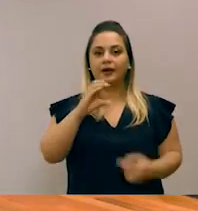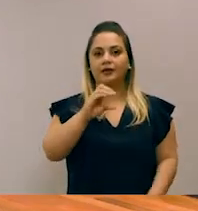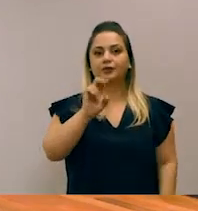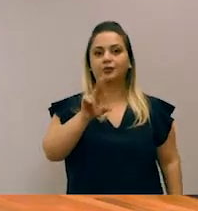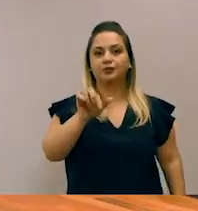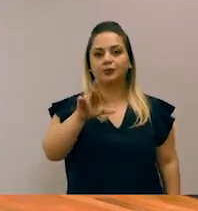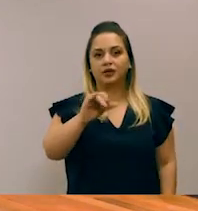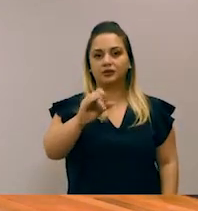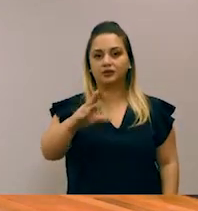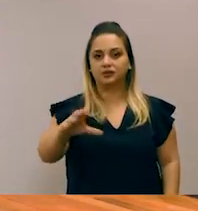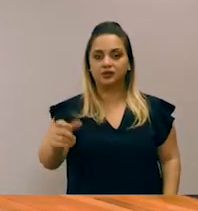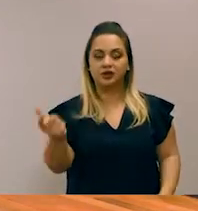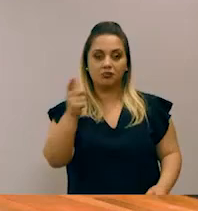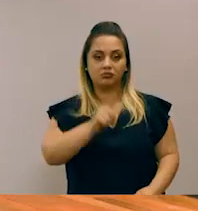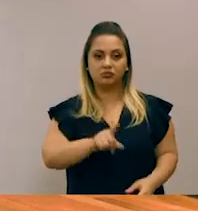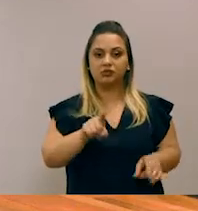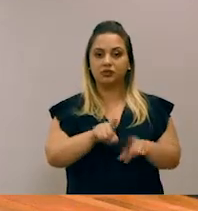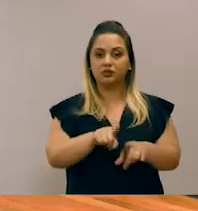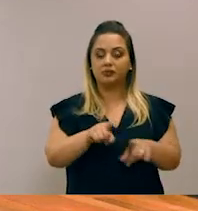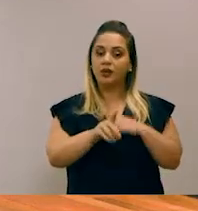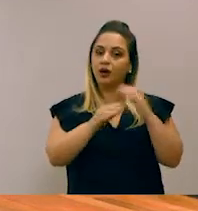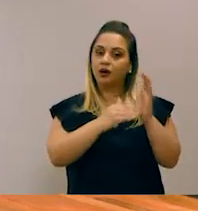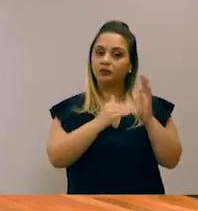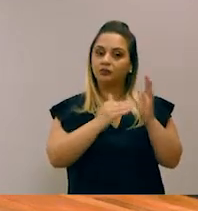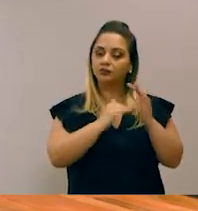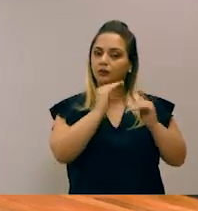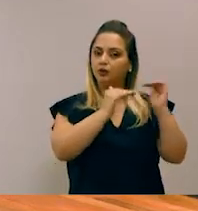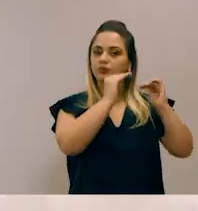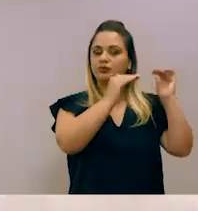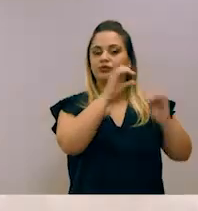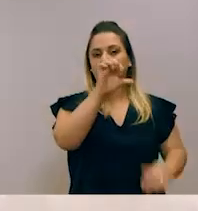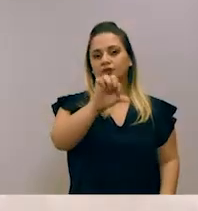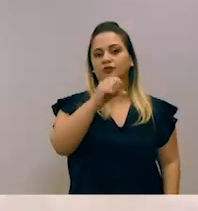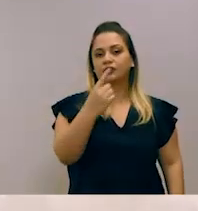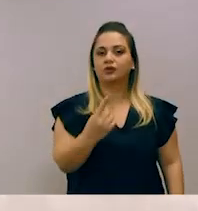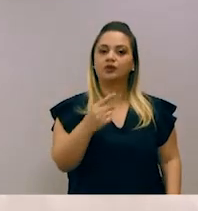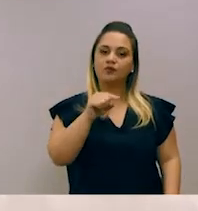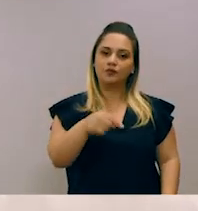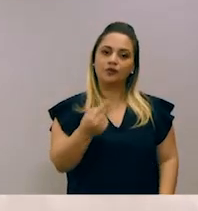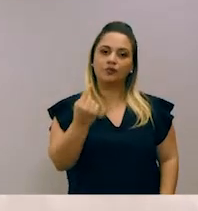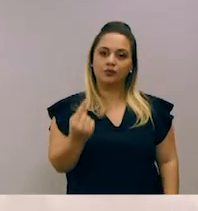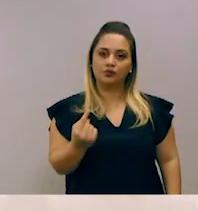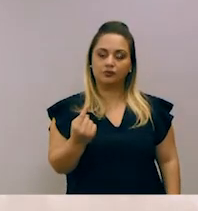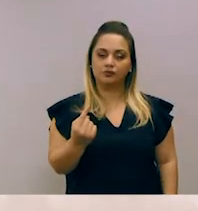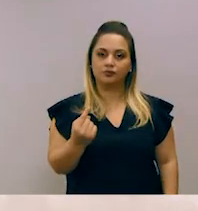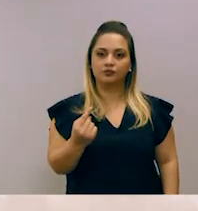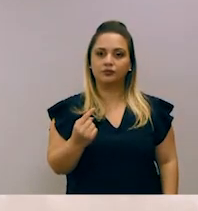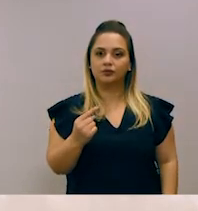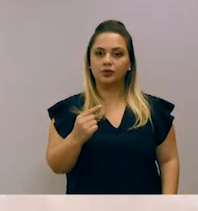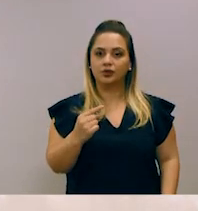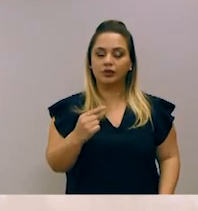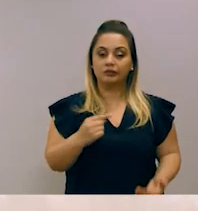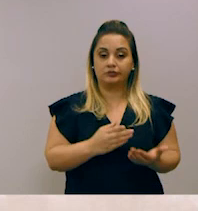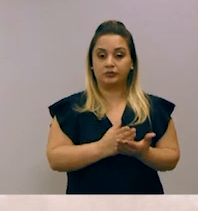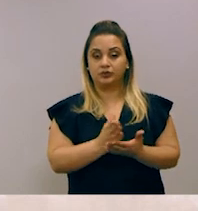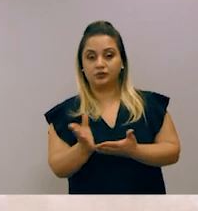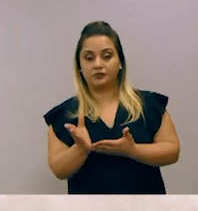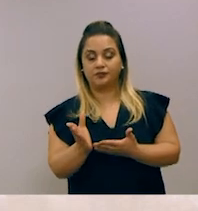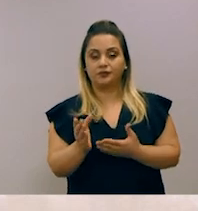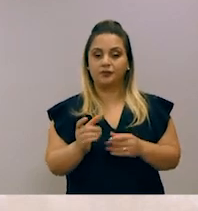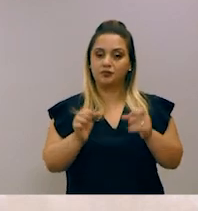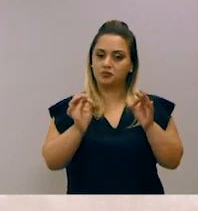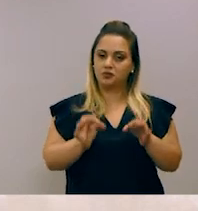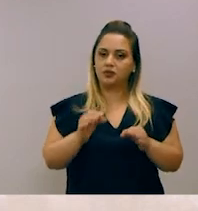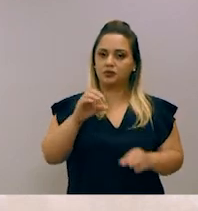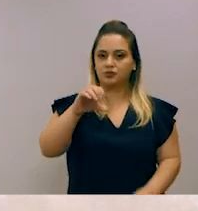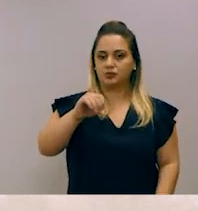The accuracy reached in the latest version built was 91.1